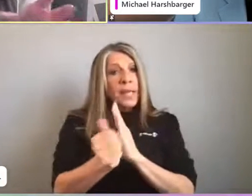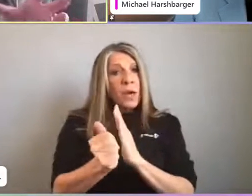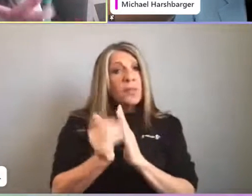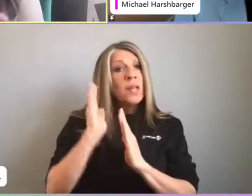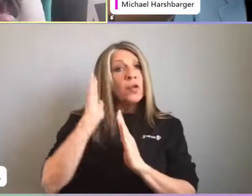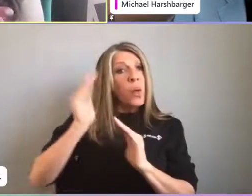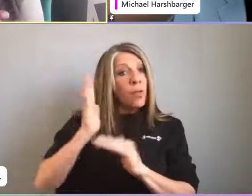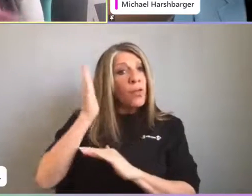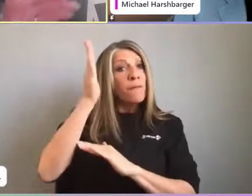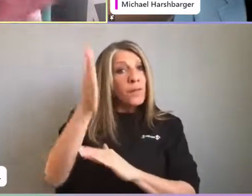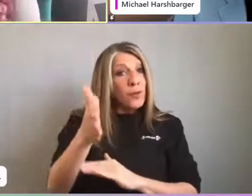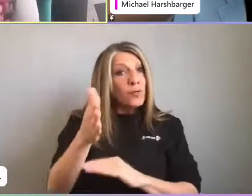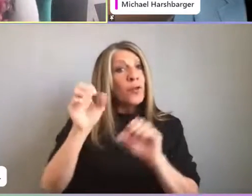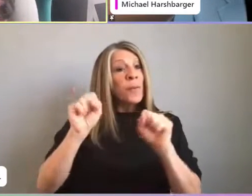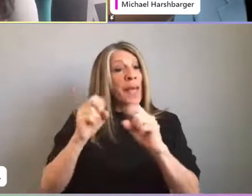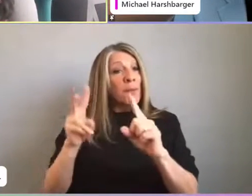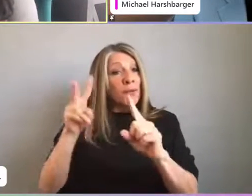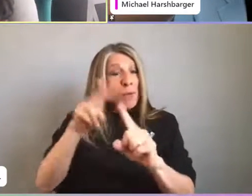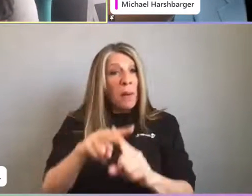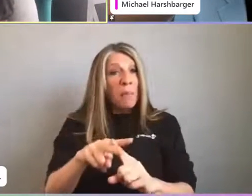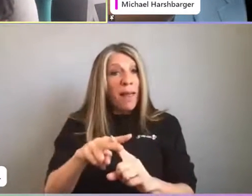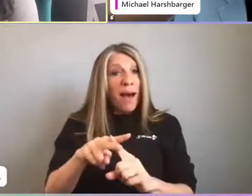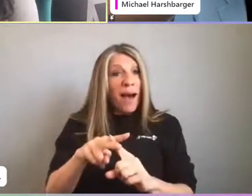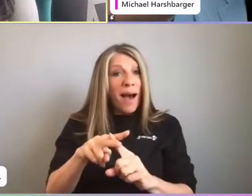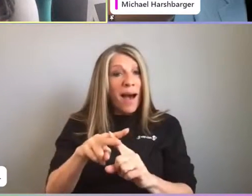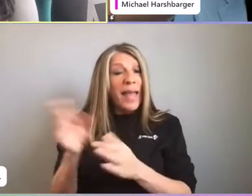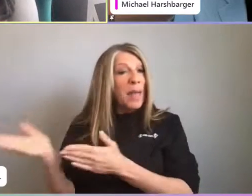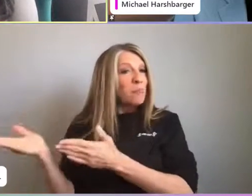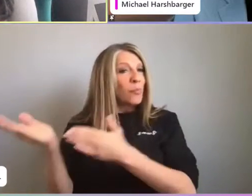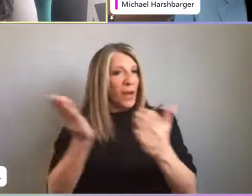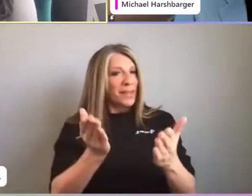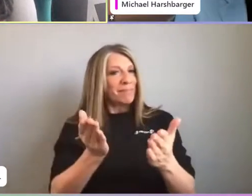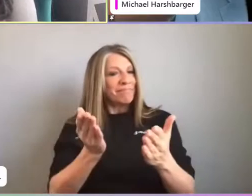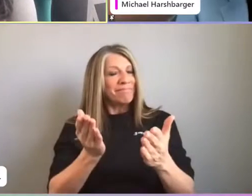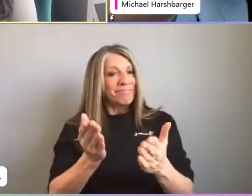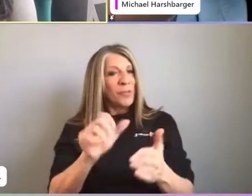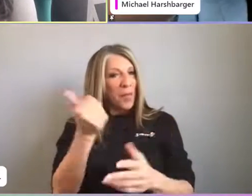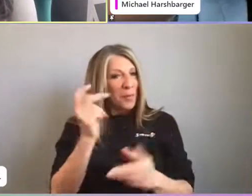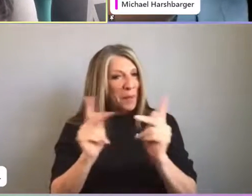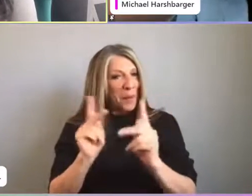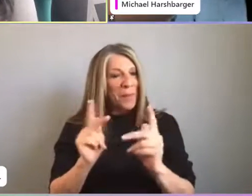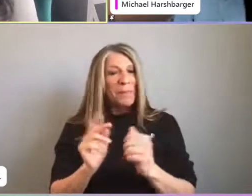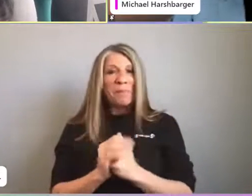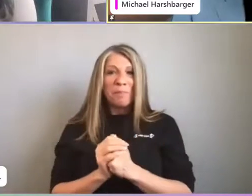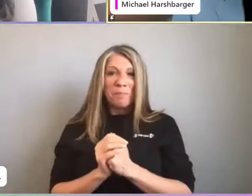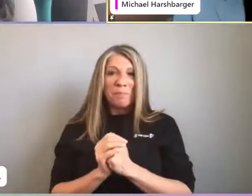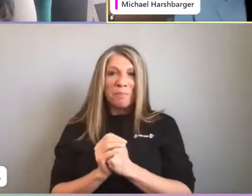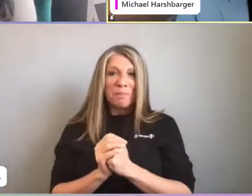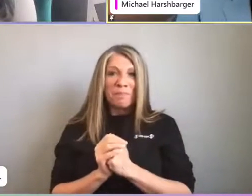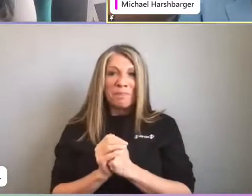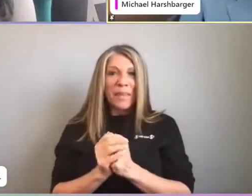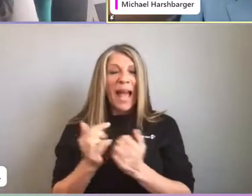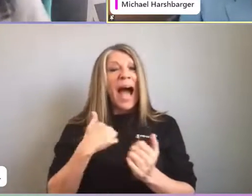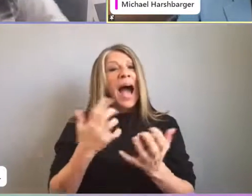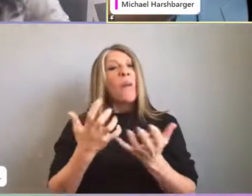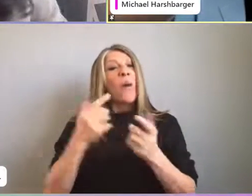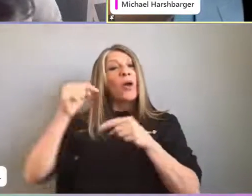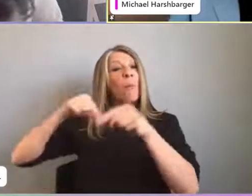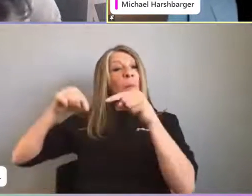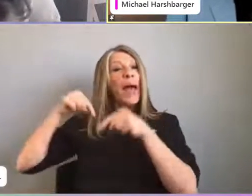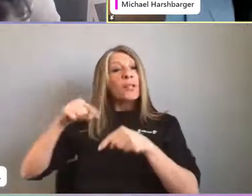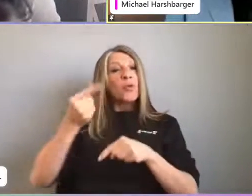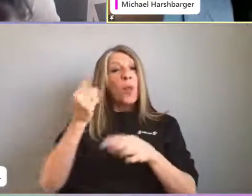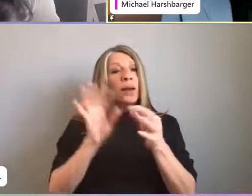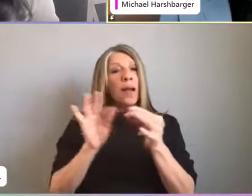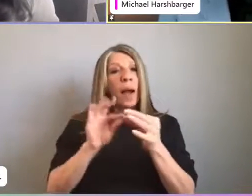along the line be able to apply and bring to the table. I want to go back to one comment that you